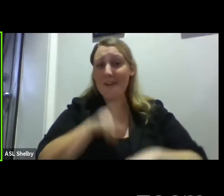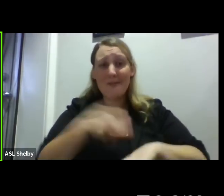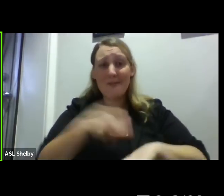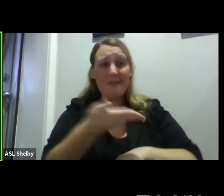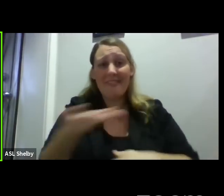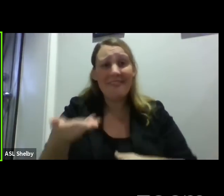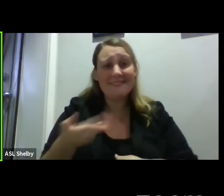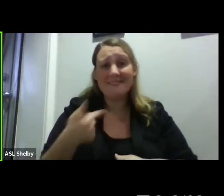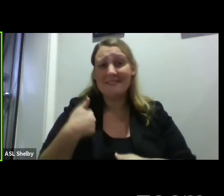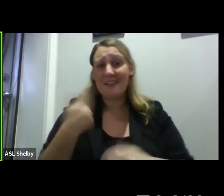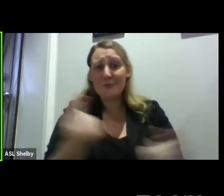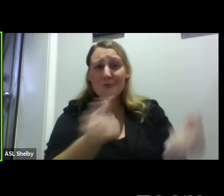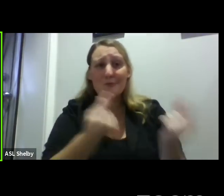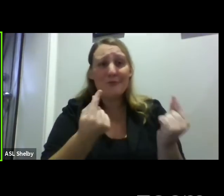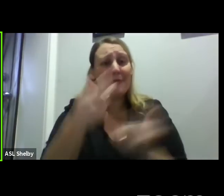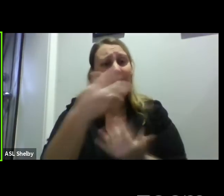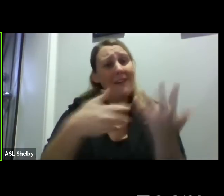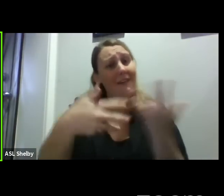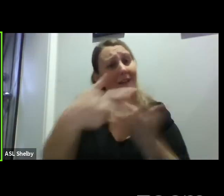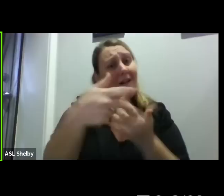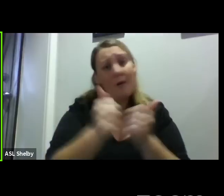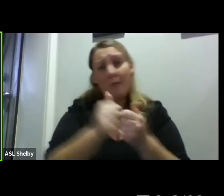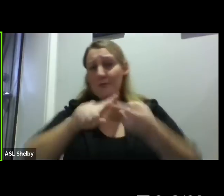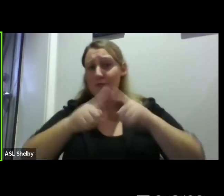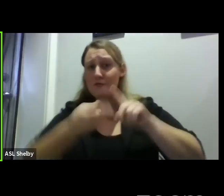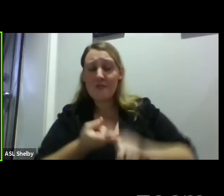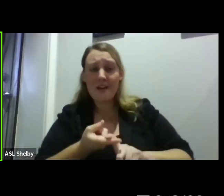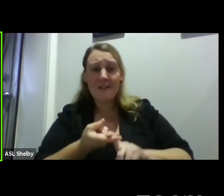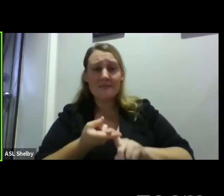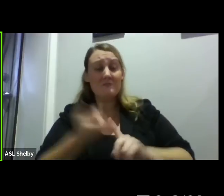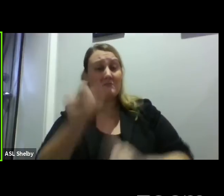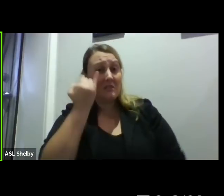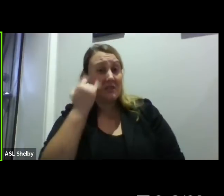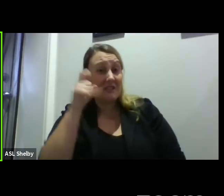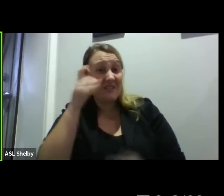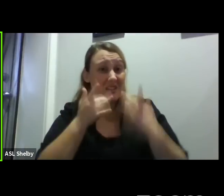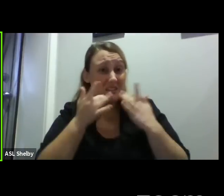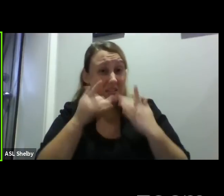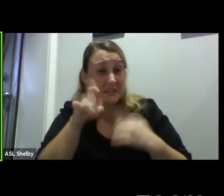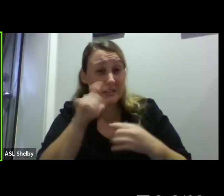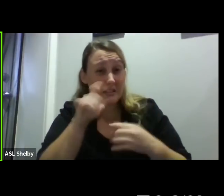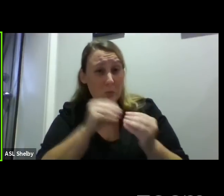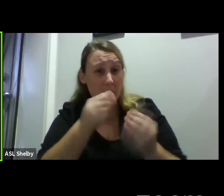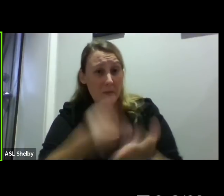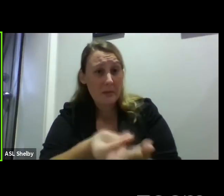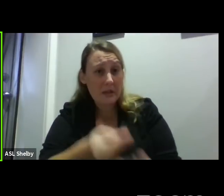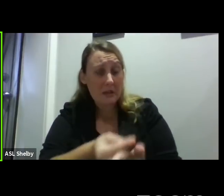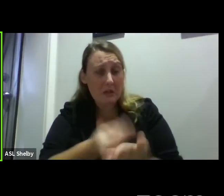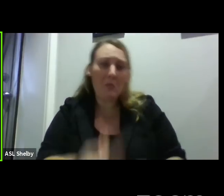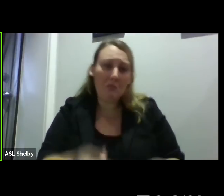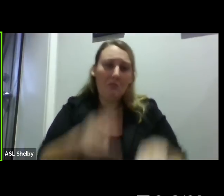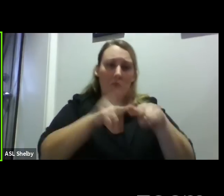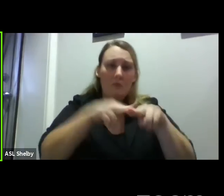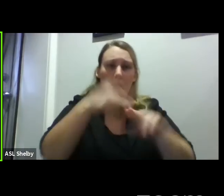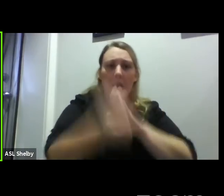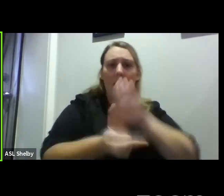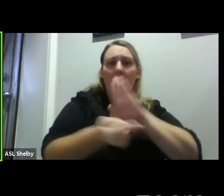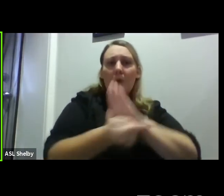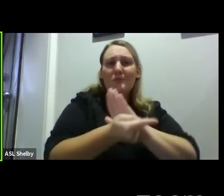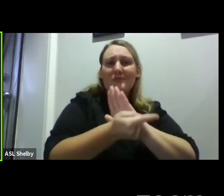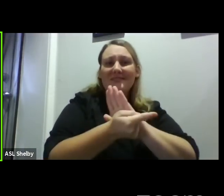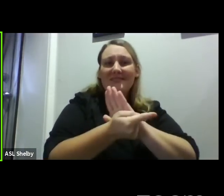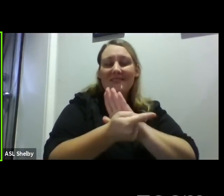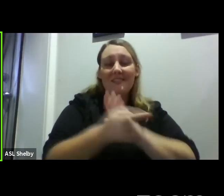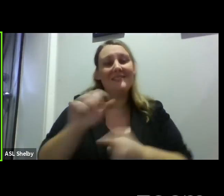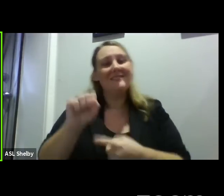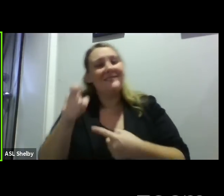friends, and live my life. I would go back to work. If I needed more money, I would work more hours, just as I did as a sex worker. So sex work is work. And